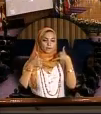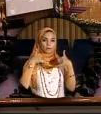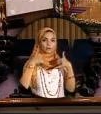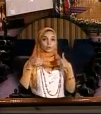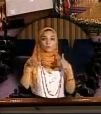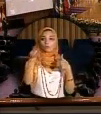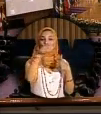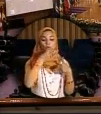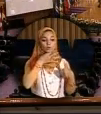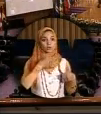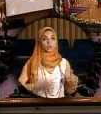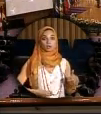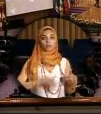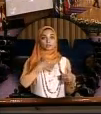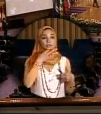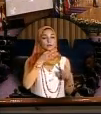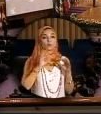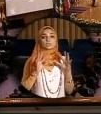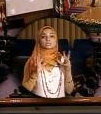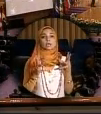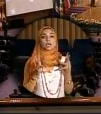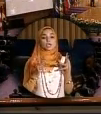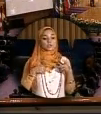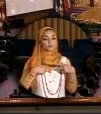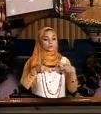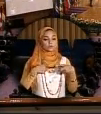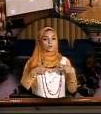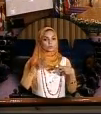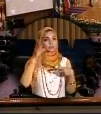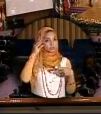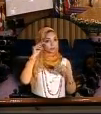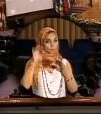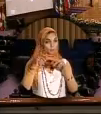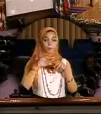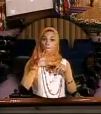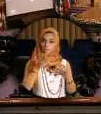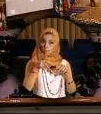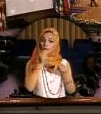Claudio. Yes. Thank you, ladies and gentlemen.